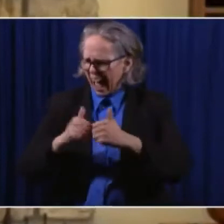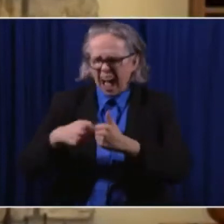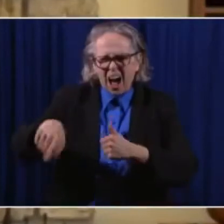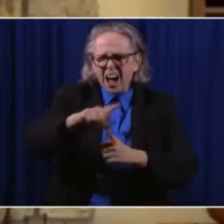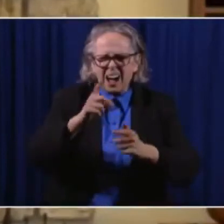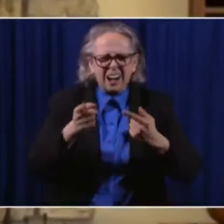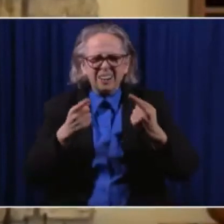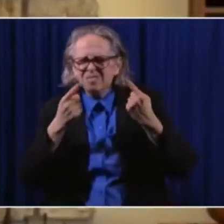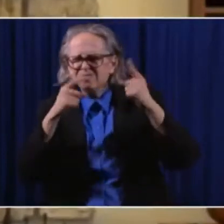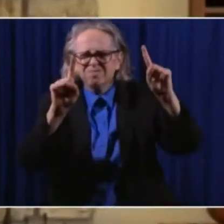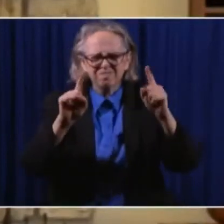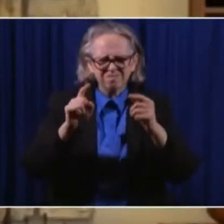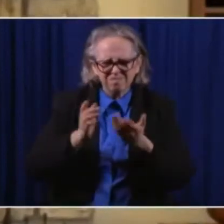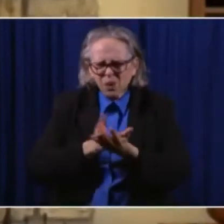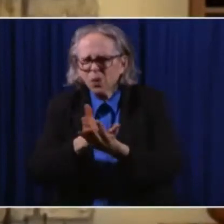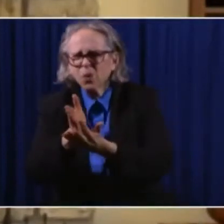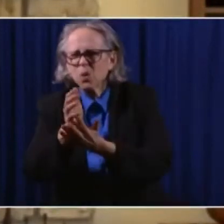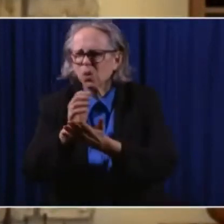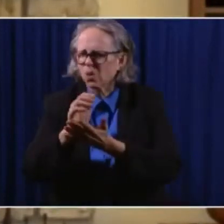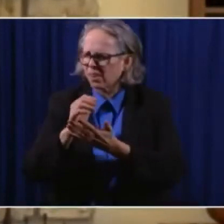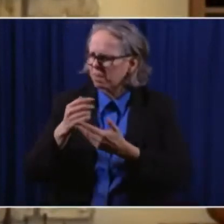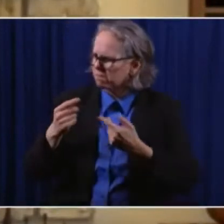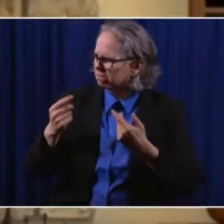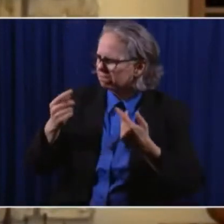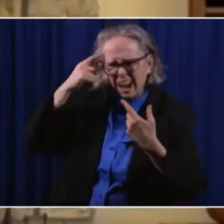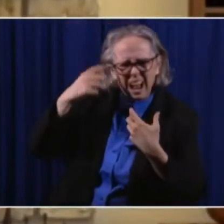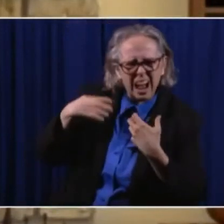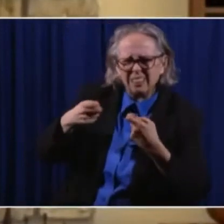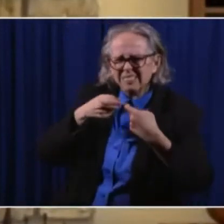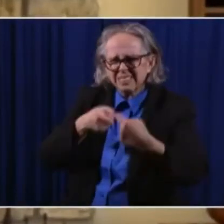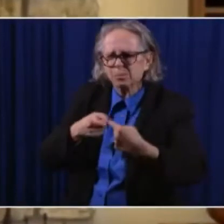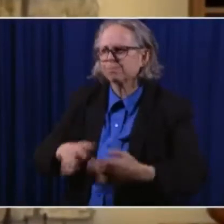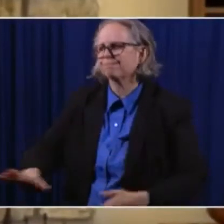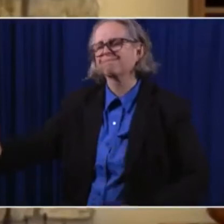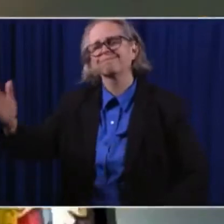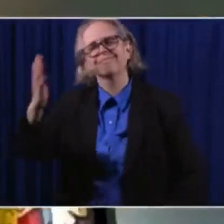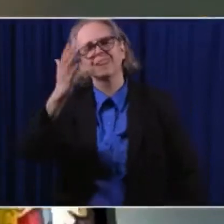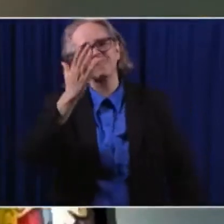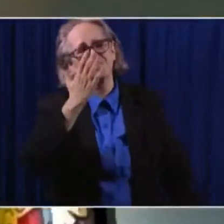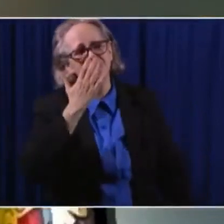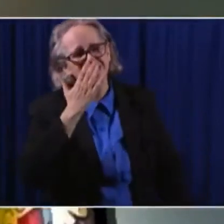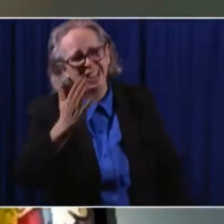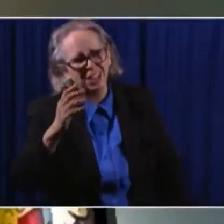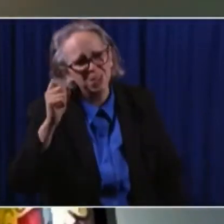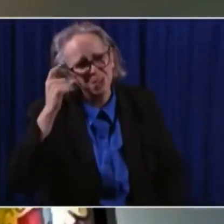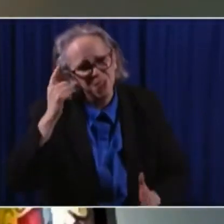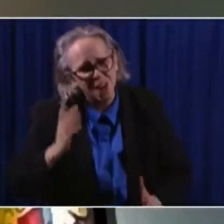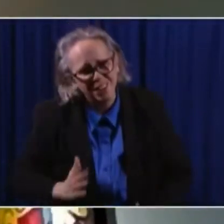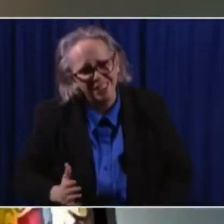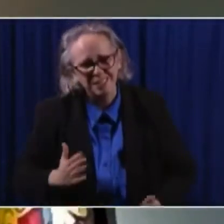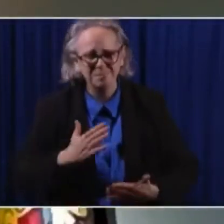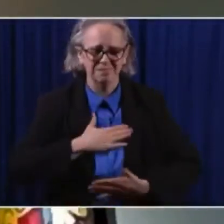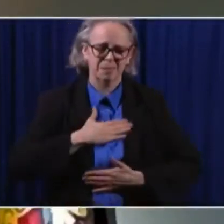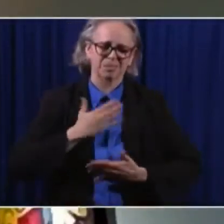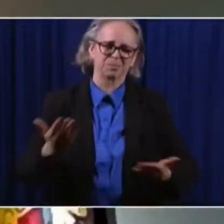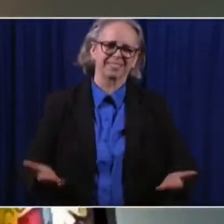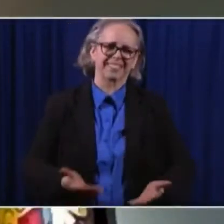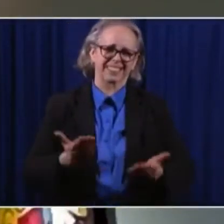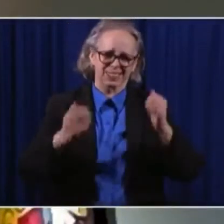get through it. Yeah, thank you so much, Governor, for having me back. I appreciate your attention